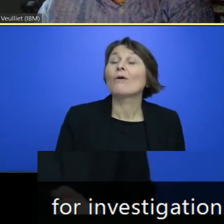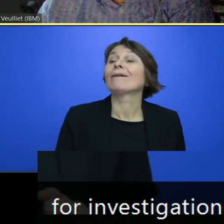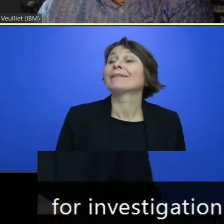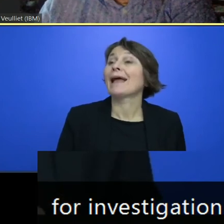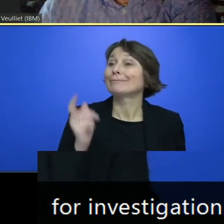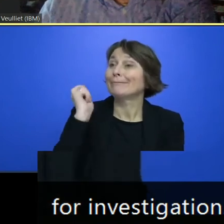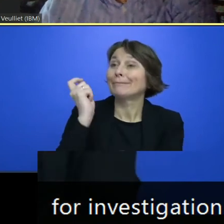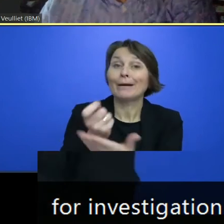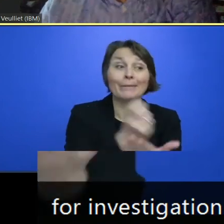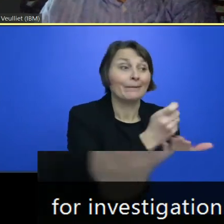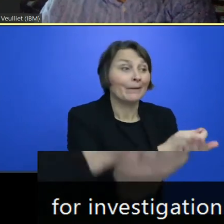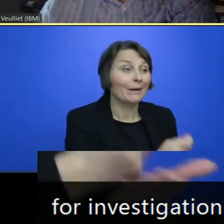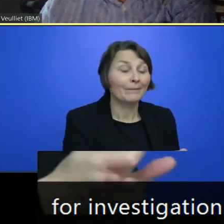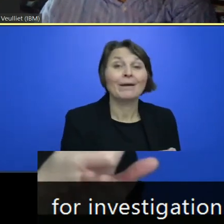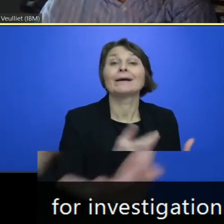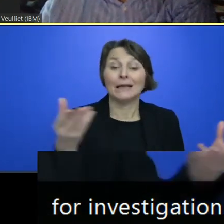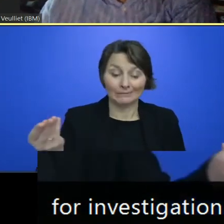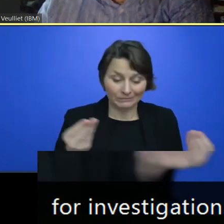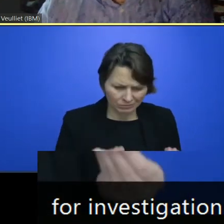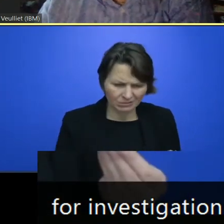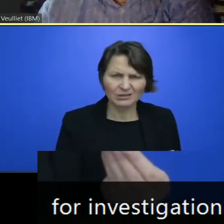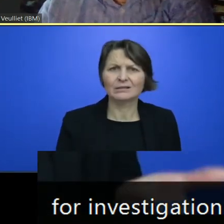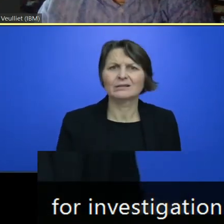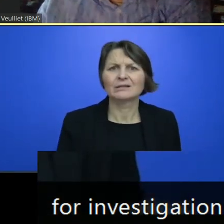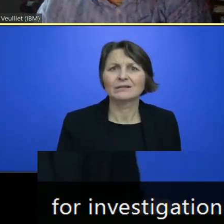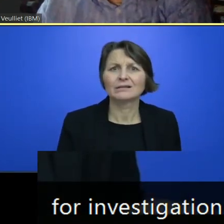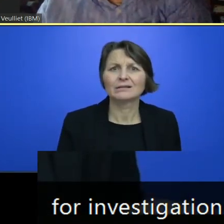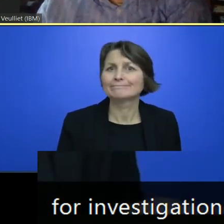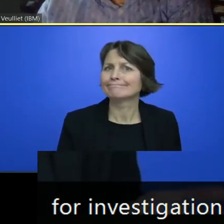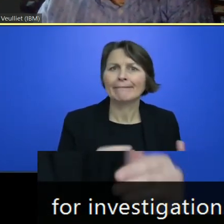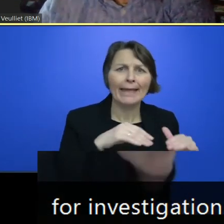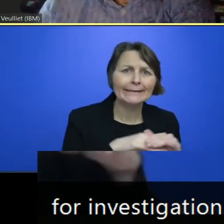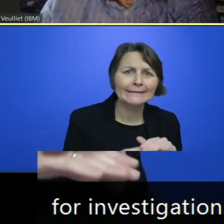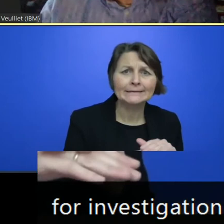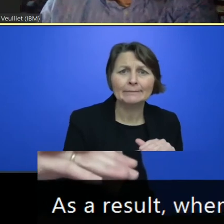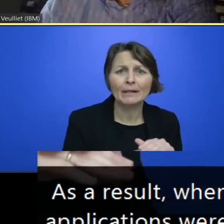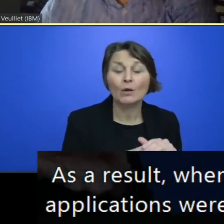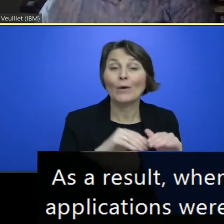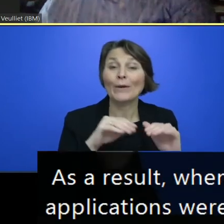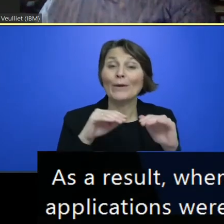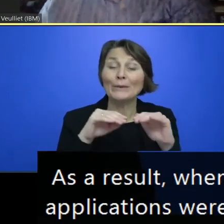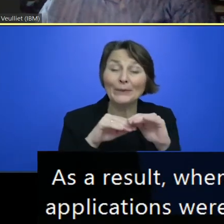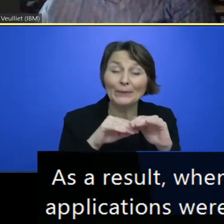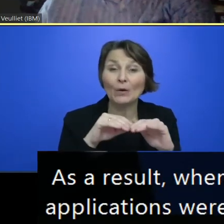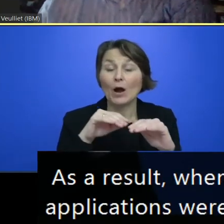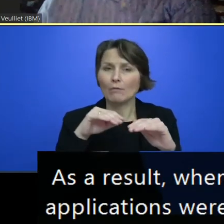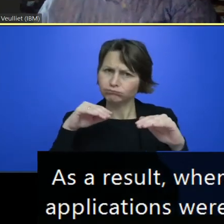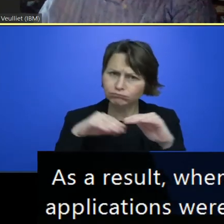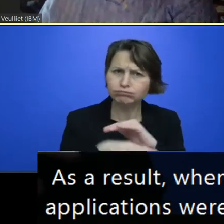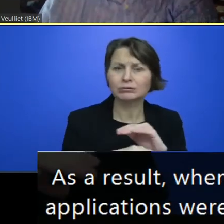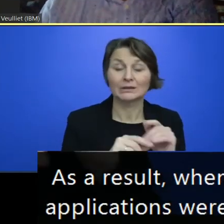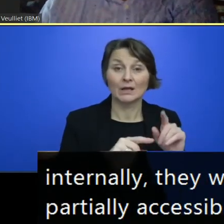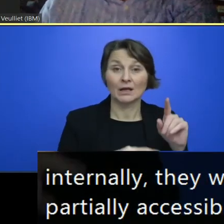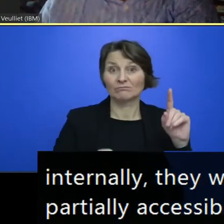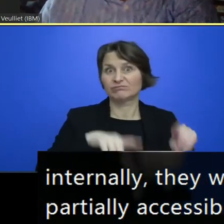internally, they were either partially accessible, not compatible with assistive technologies, or not accessible at